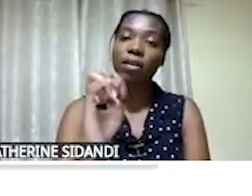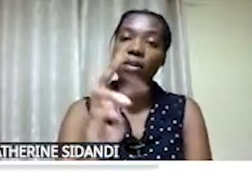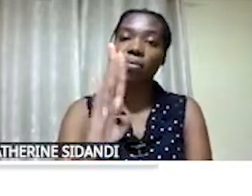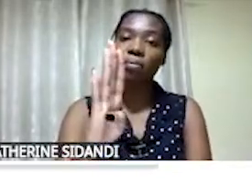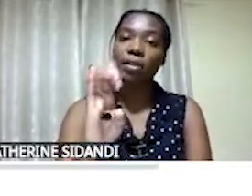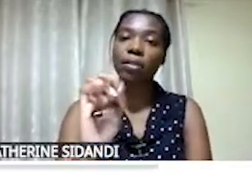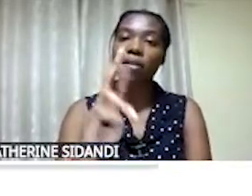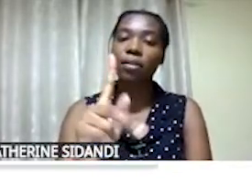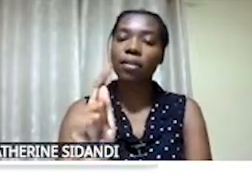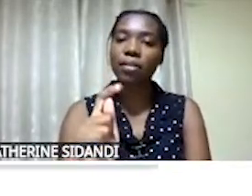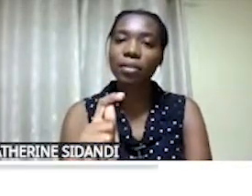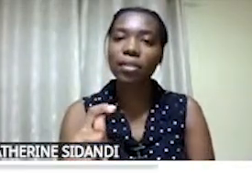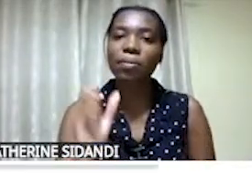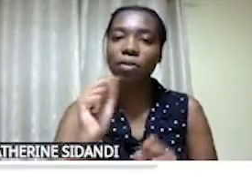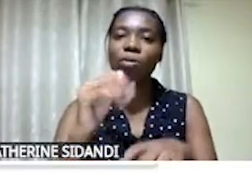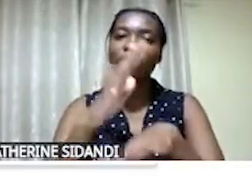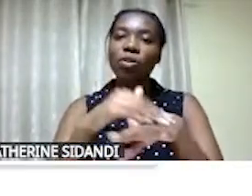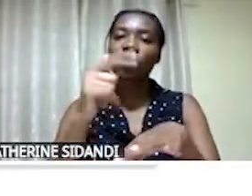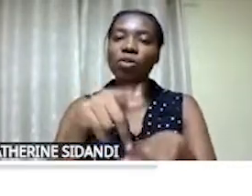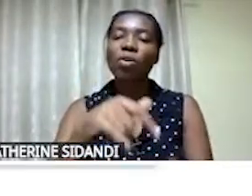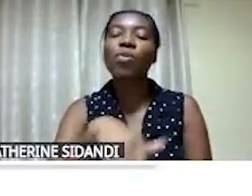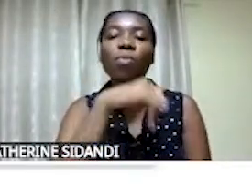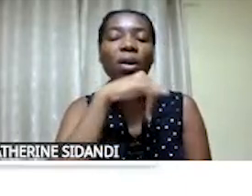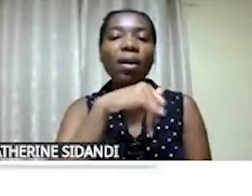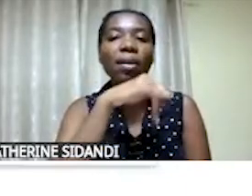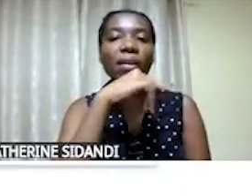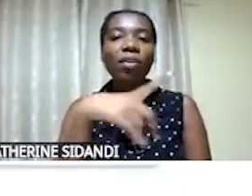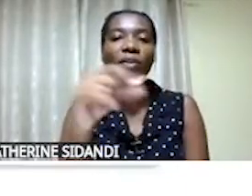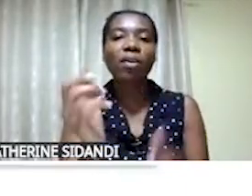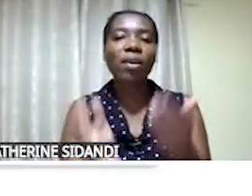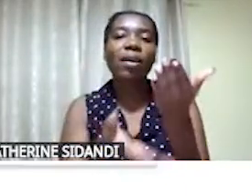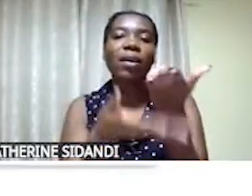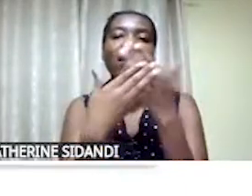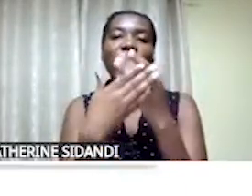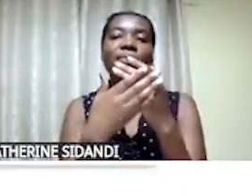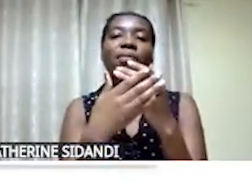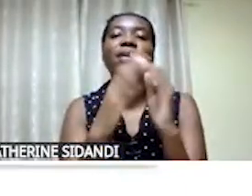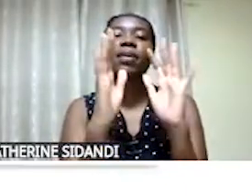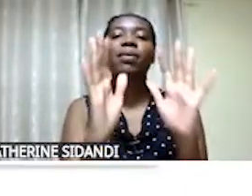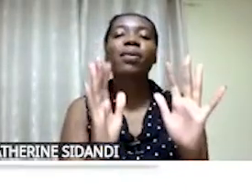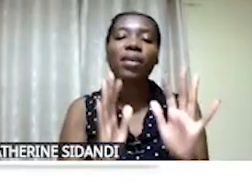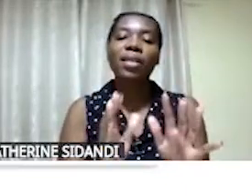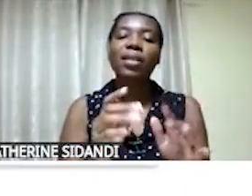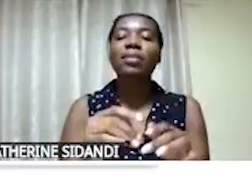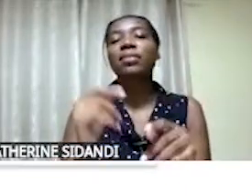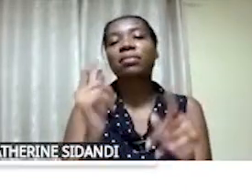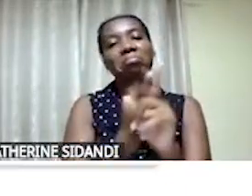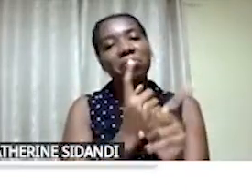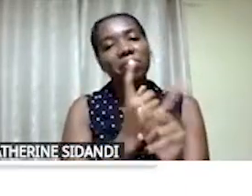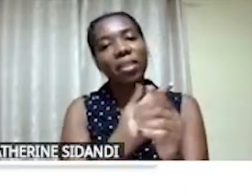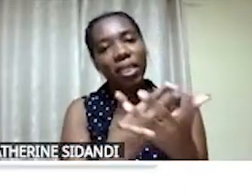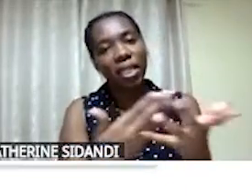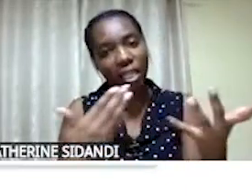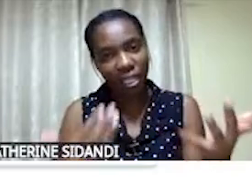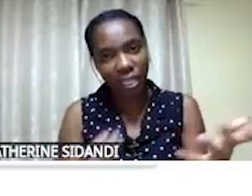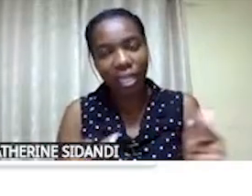to assist him to create key differentiating factors. Richard in Nairobi also calls you to